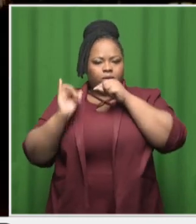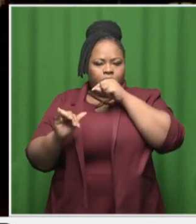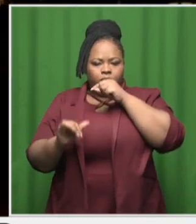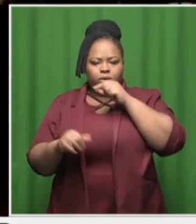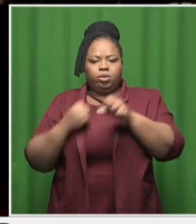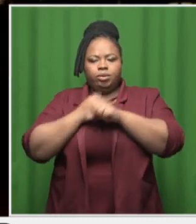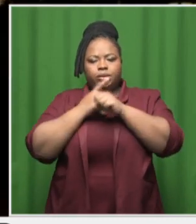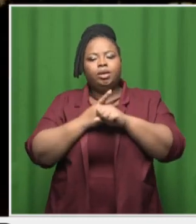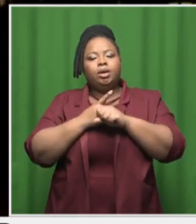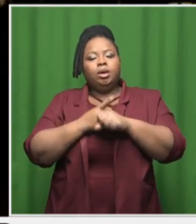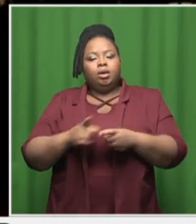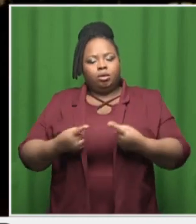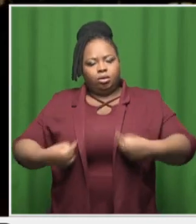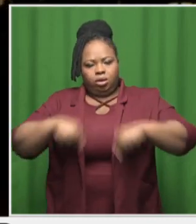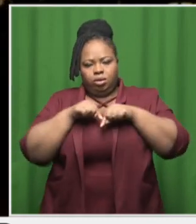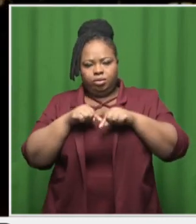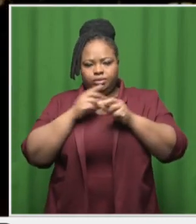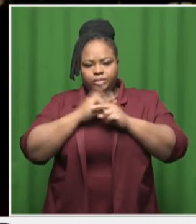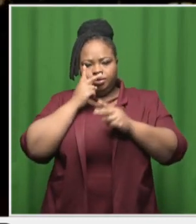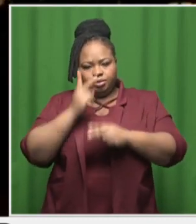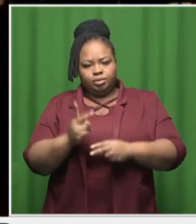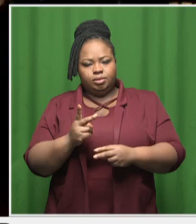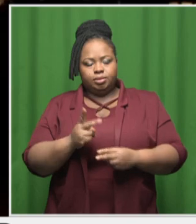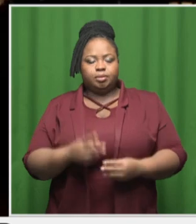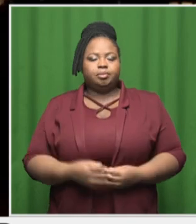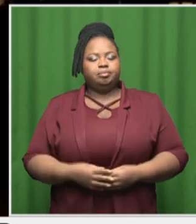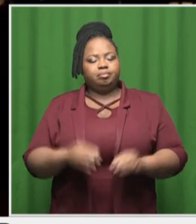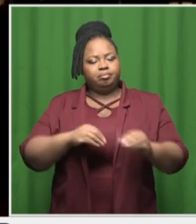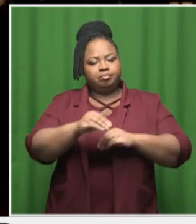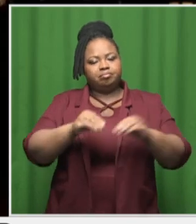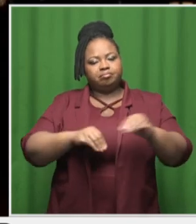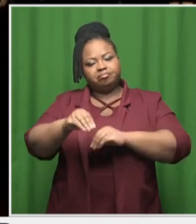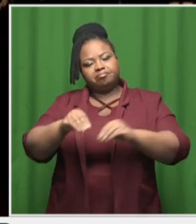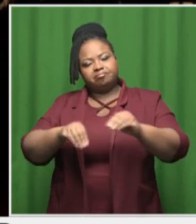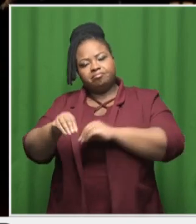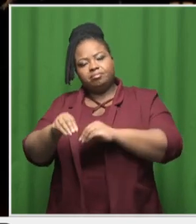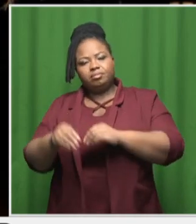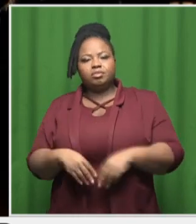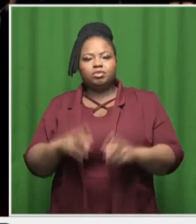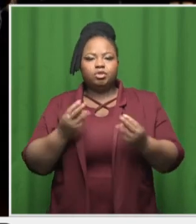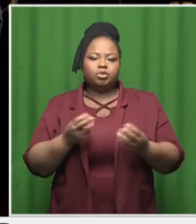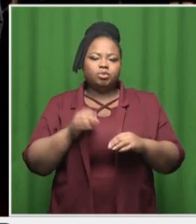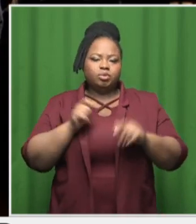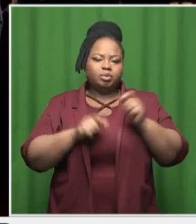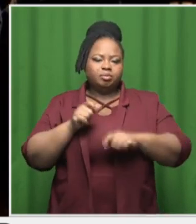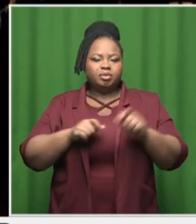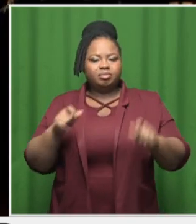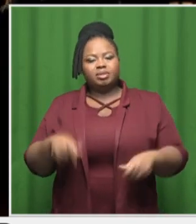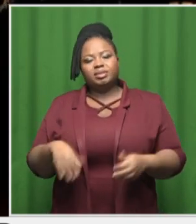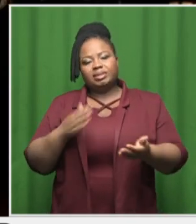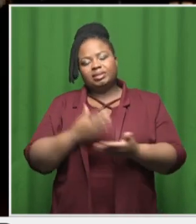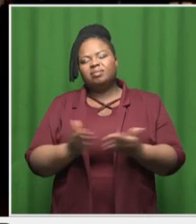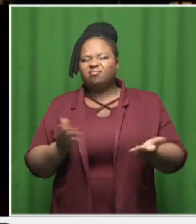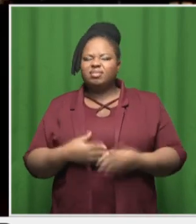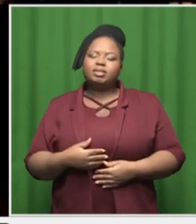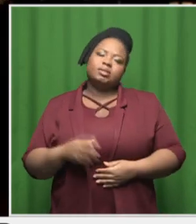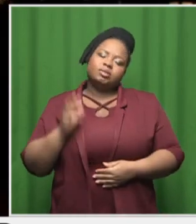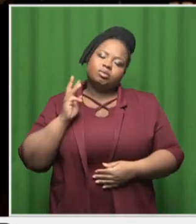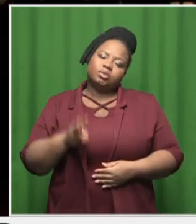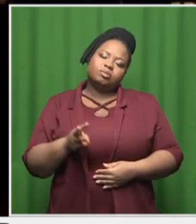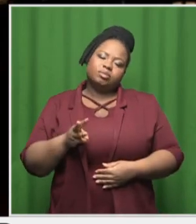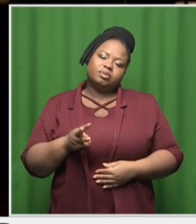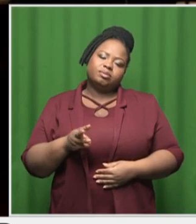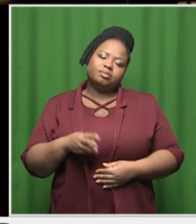making sure that you actually do see that rotation as people come through and others have their swan songs. But it's going to be